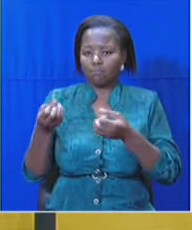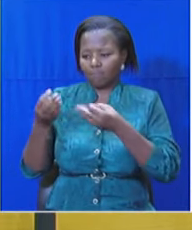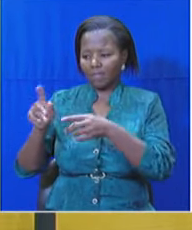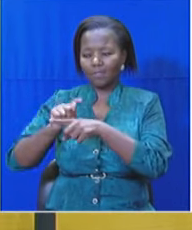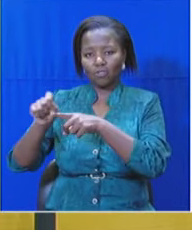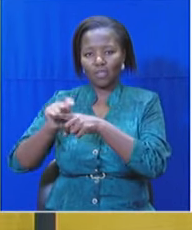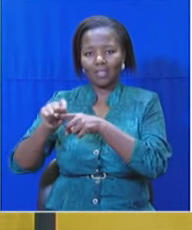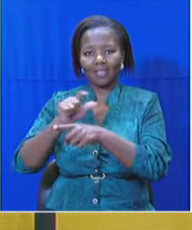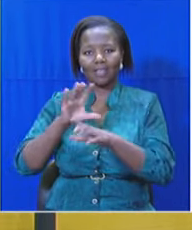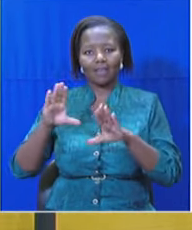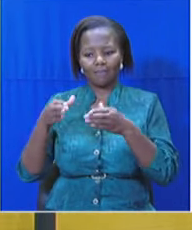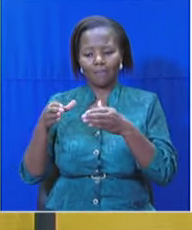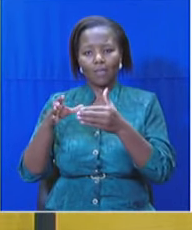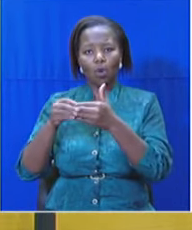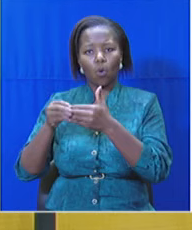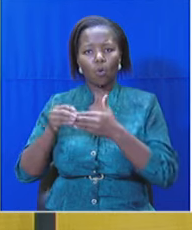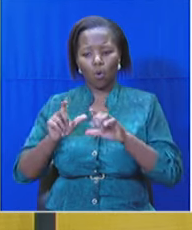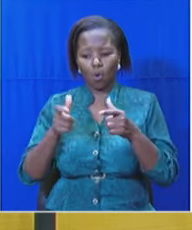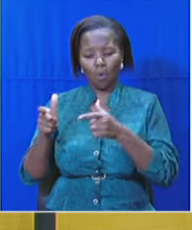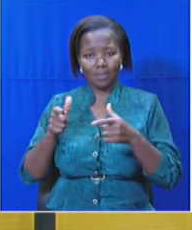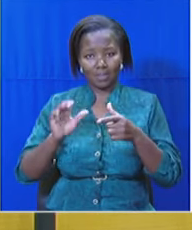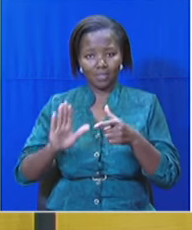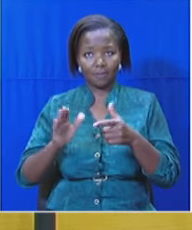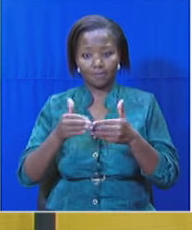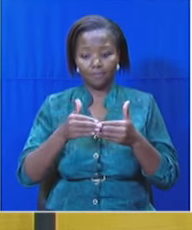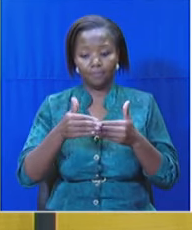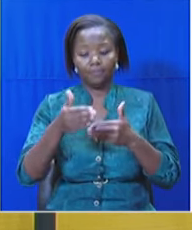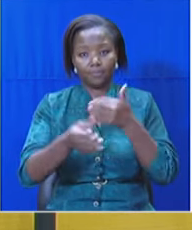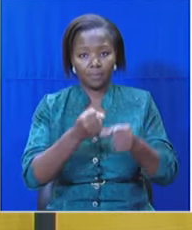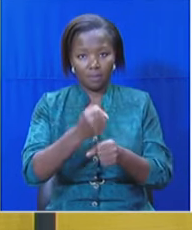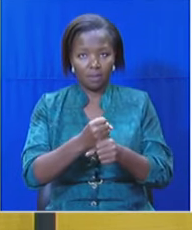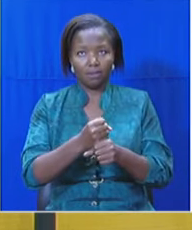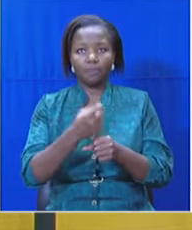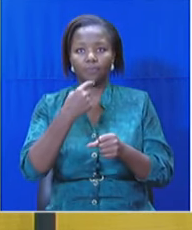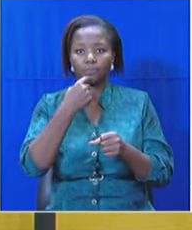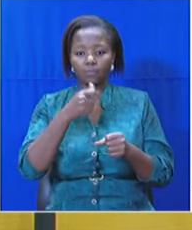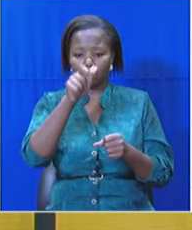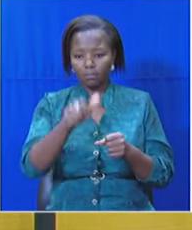In the current year, we'll implement new guidelines for the selection of beneficiaries for land reform.